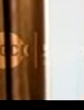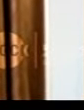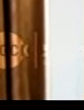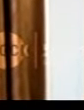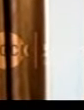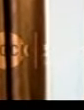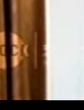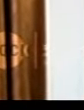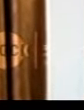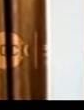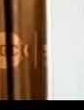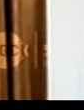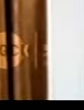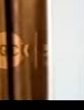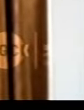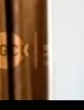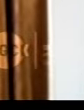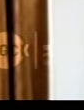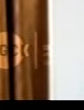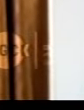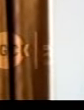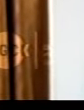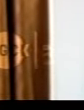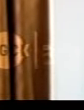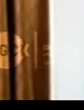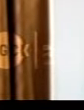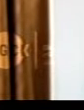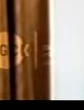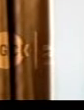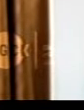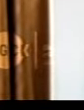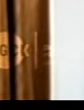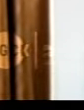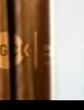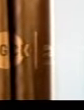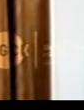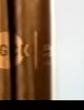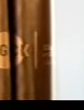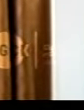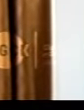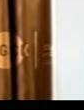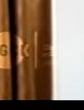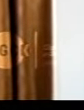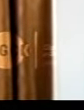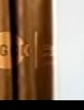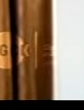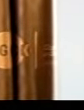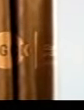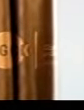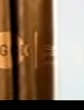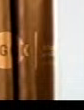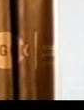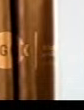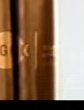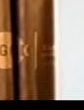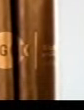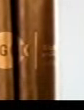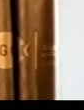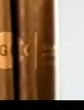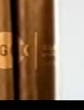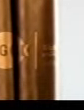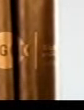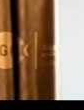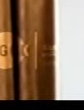of course, it could be abnormal. Abnormal uterine bleeding is fairly common in